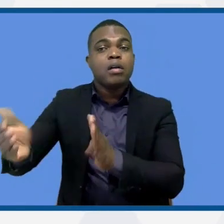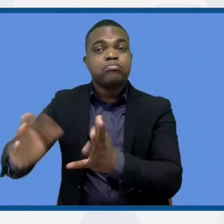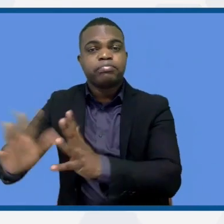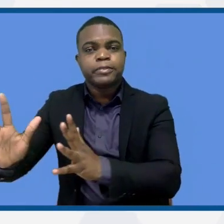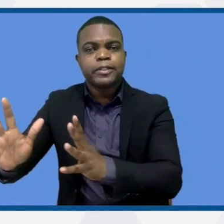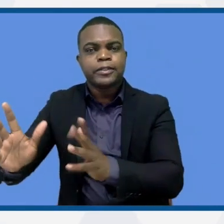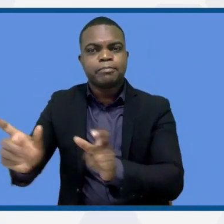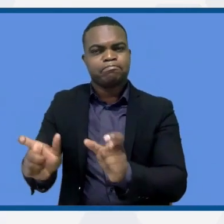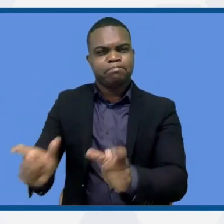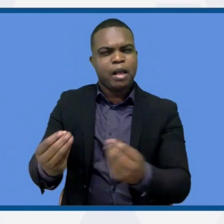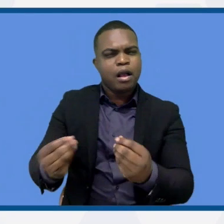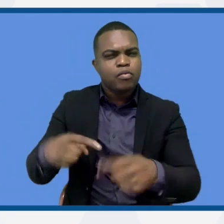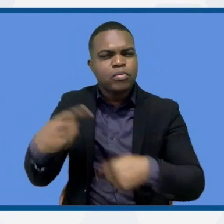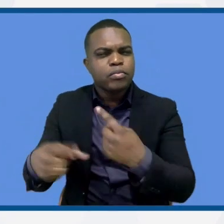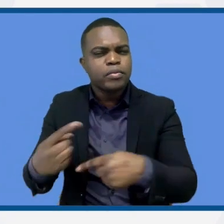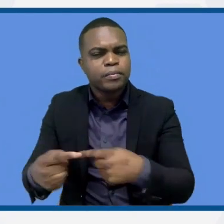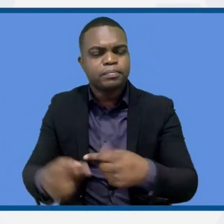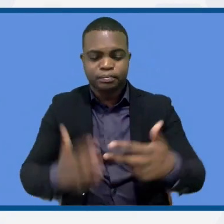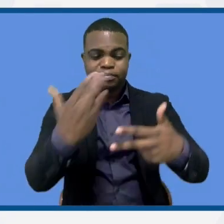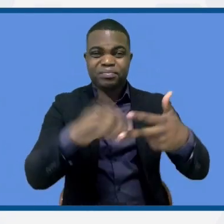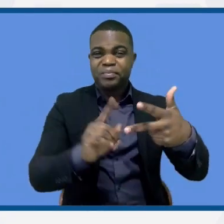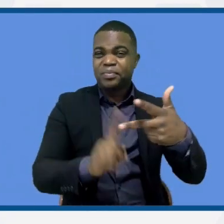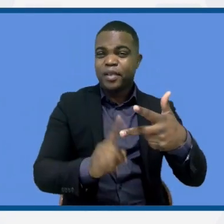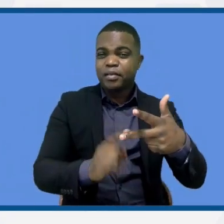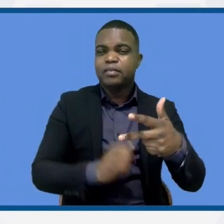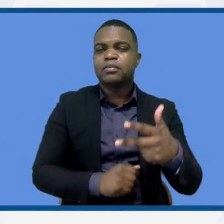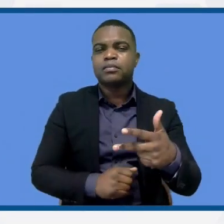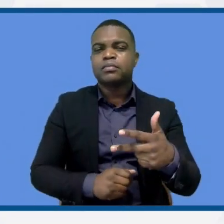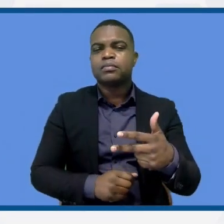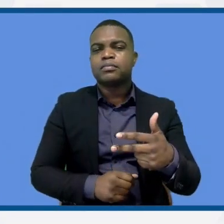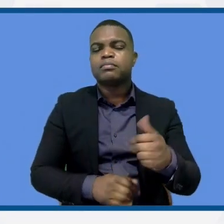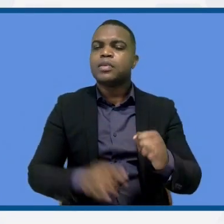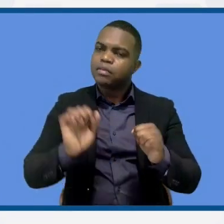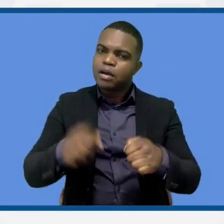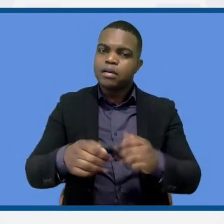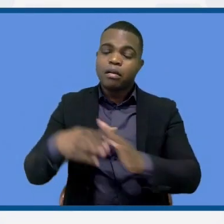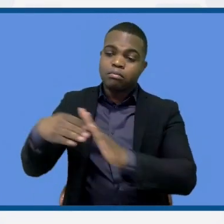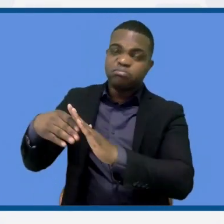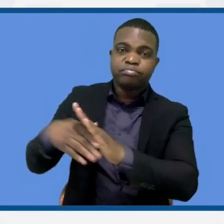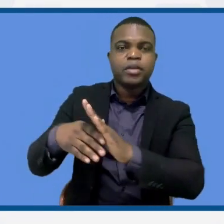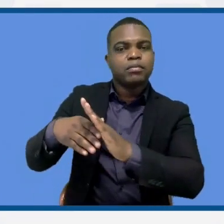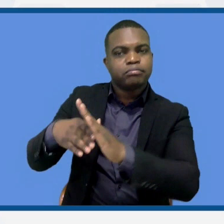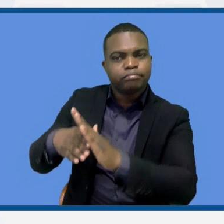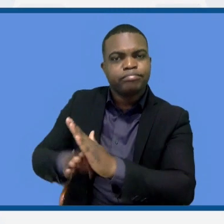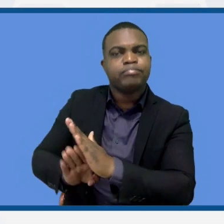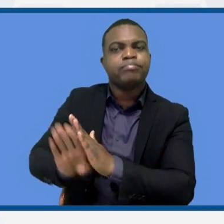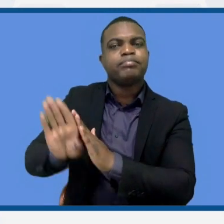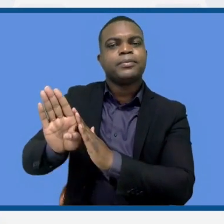to quick rehabilitation and restoration when a disaster happens. From a